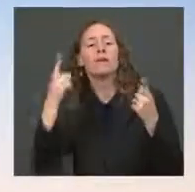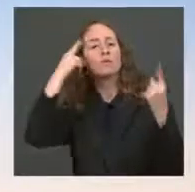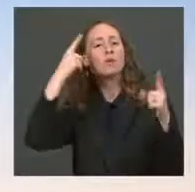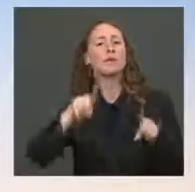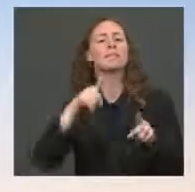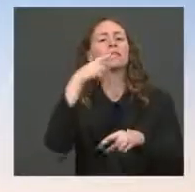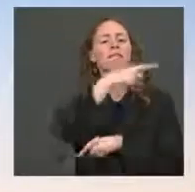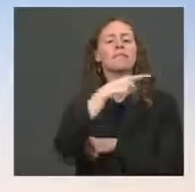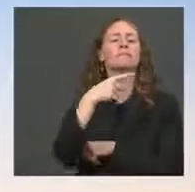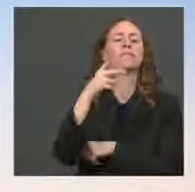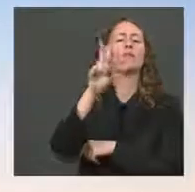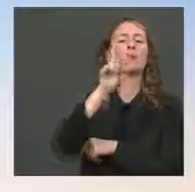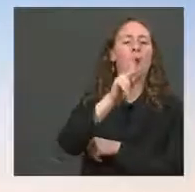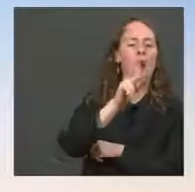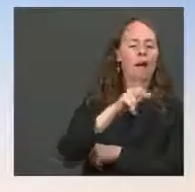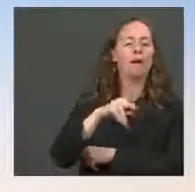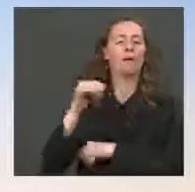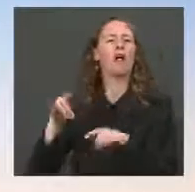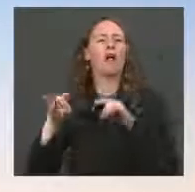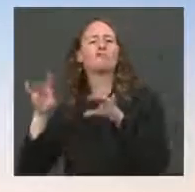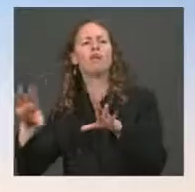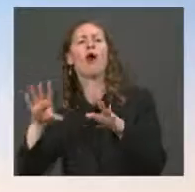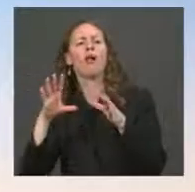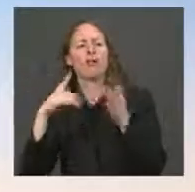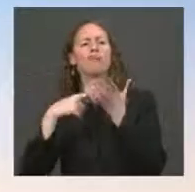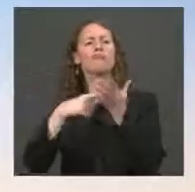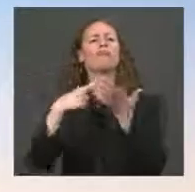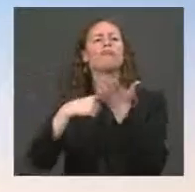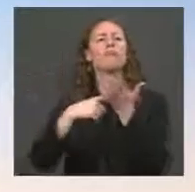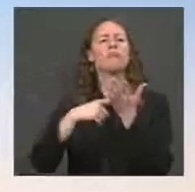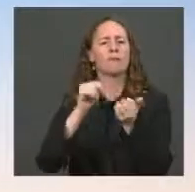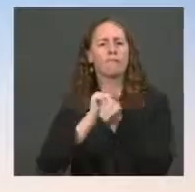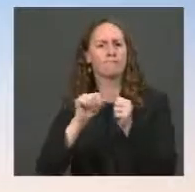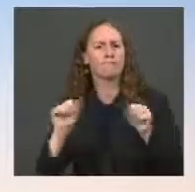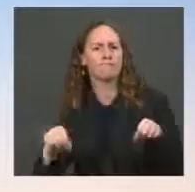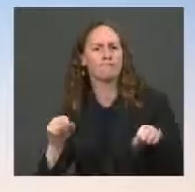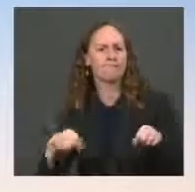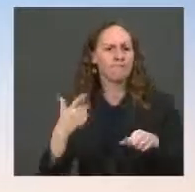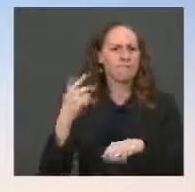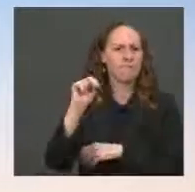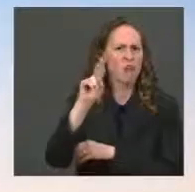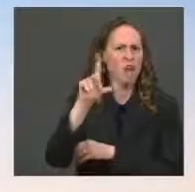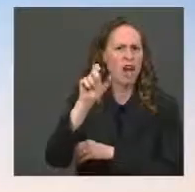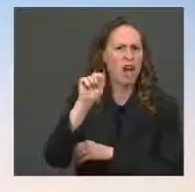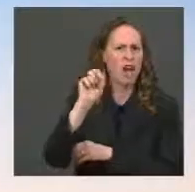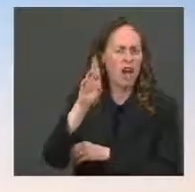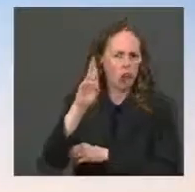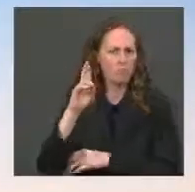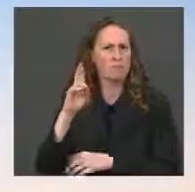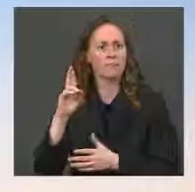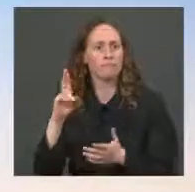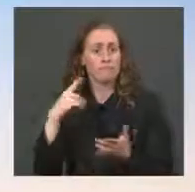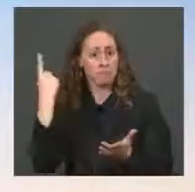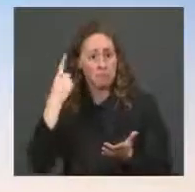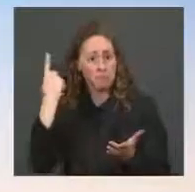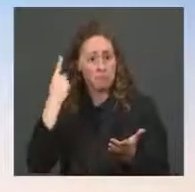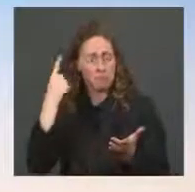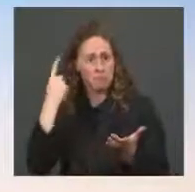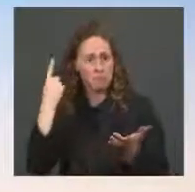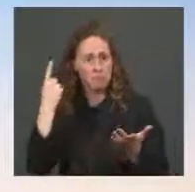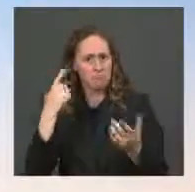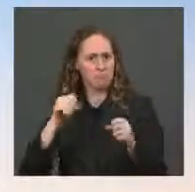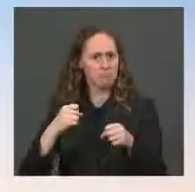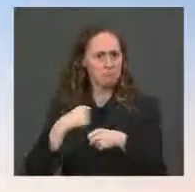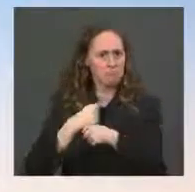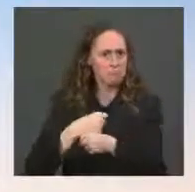a line in there that could involve nuclear capability as well. Is there a situation in which the U.S. would ship bomb-grade fuel to